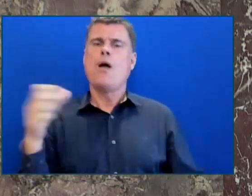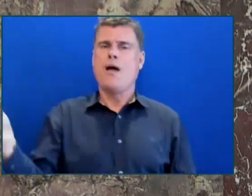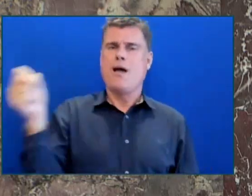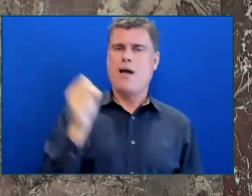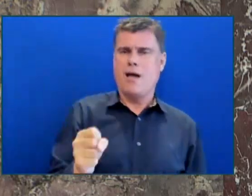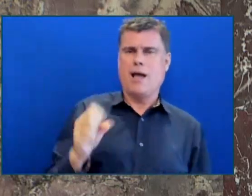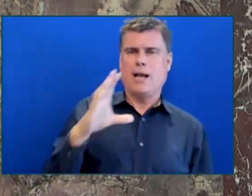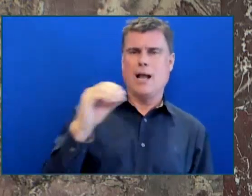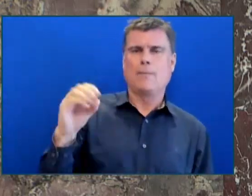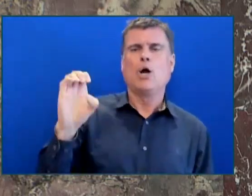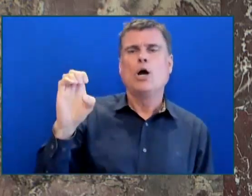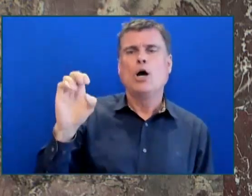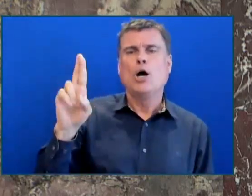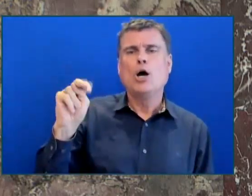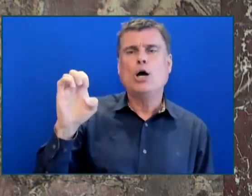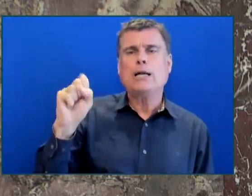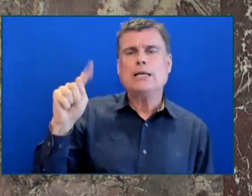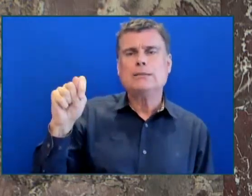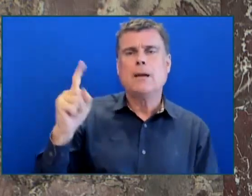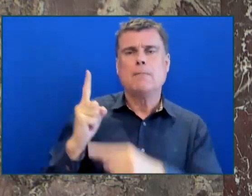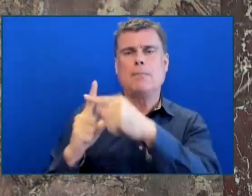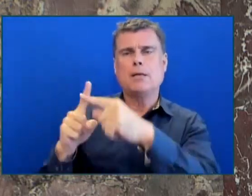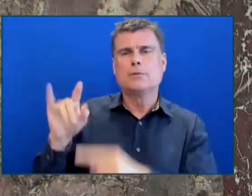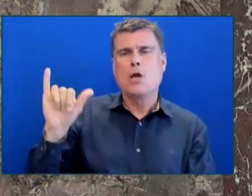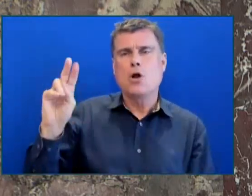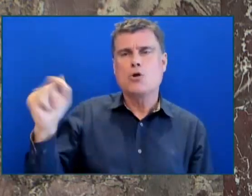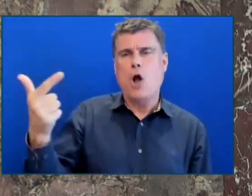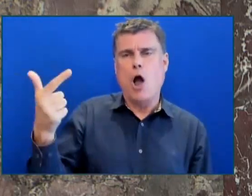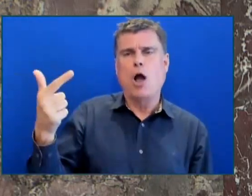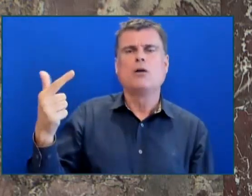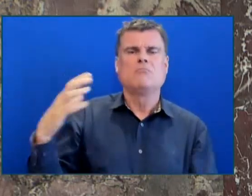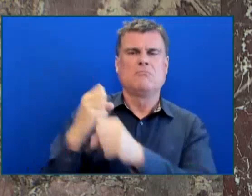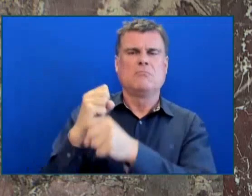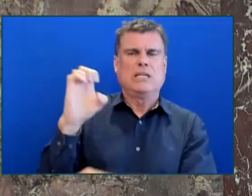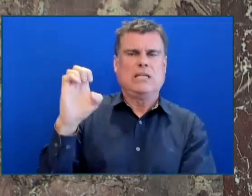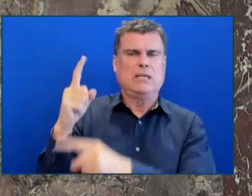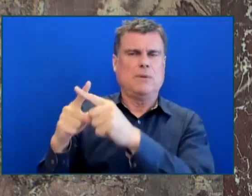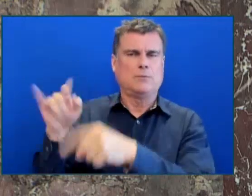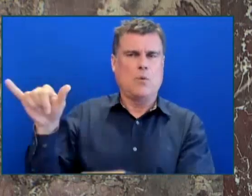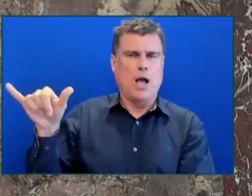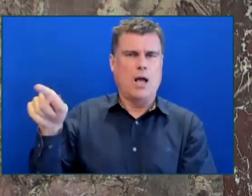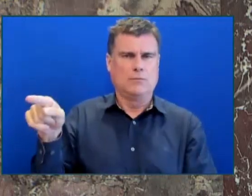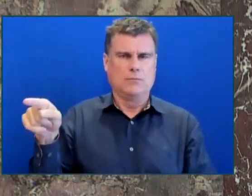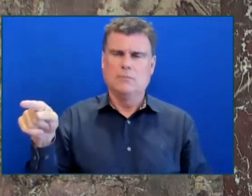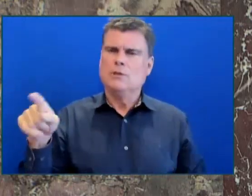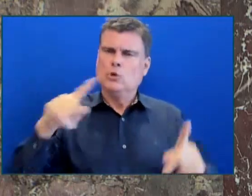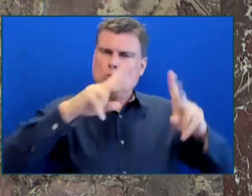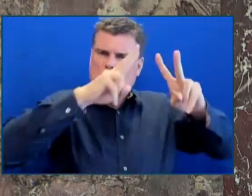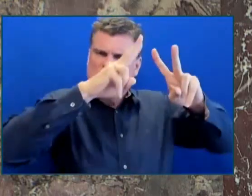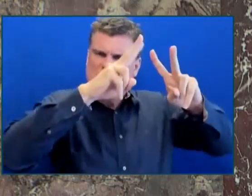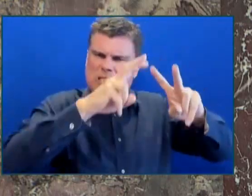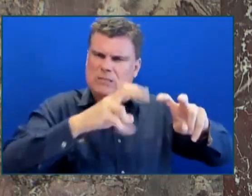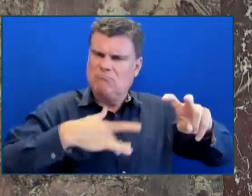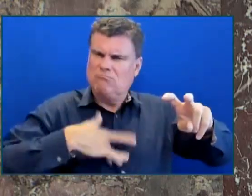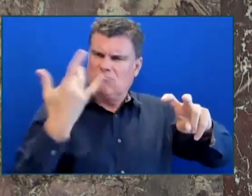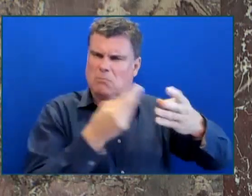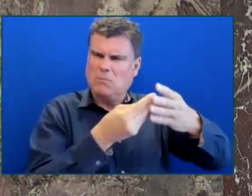that. They came in, they did an extensive review at BC Housing. Their report was published. During that